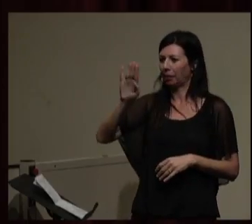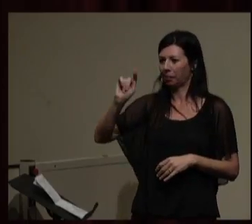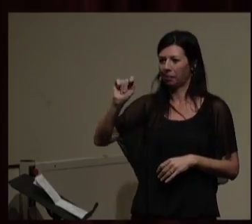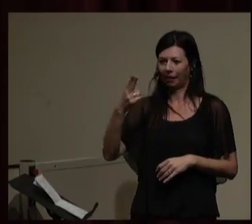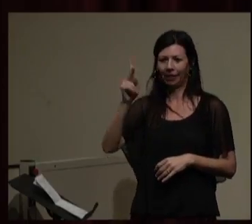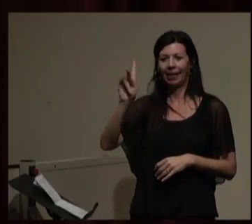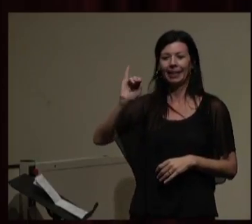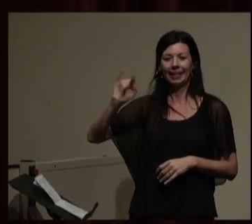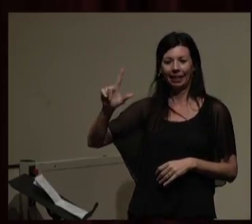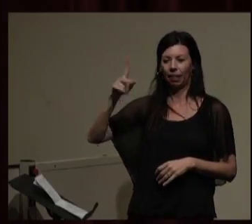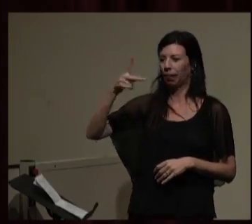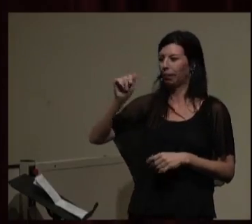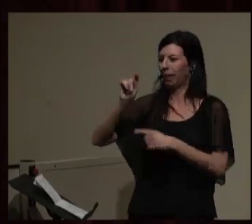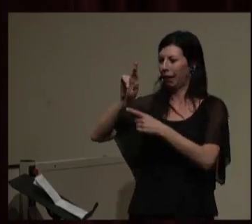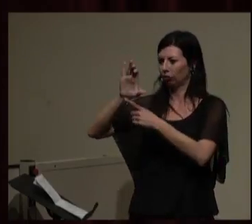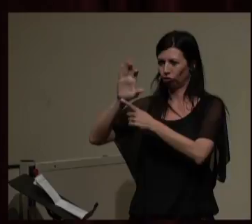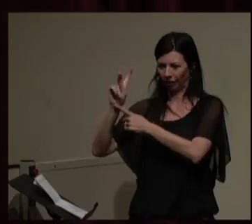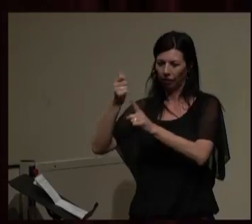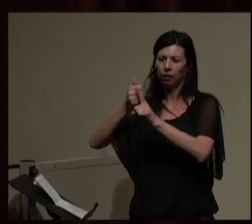she composed